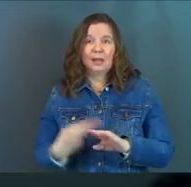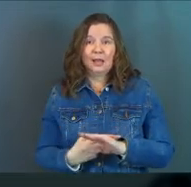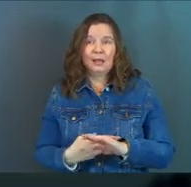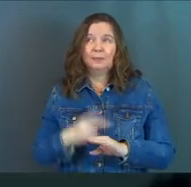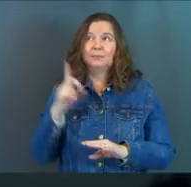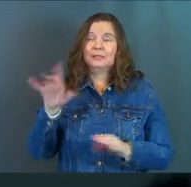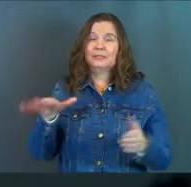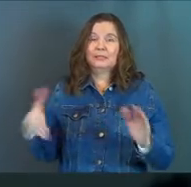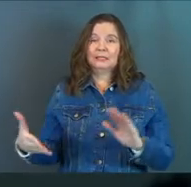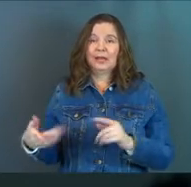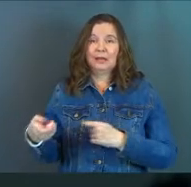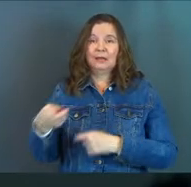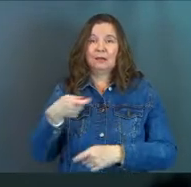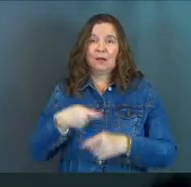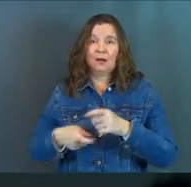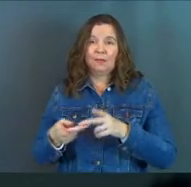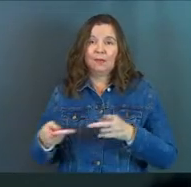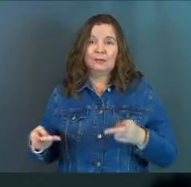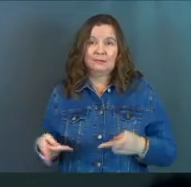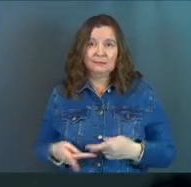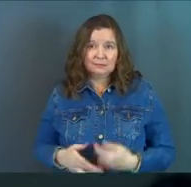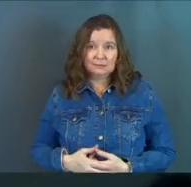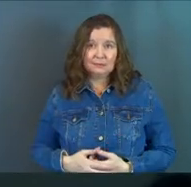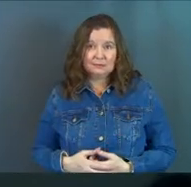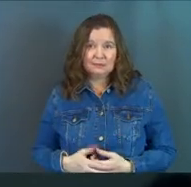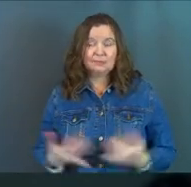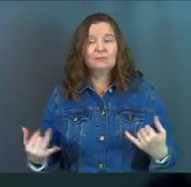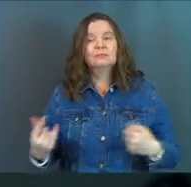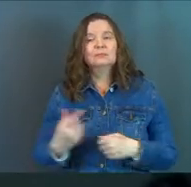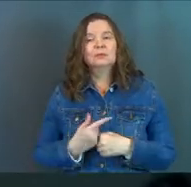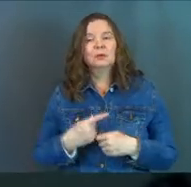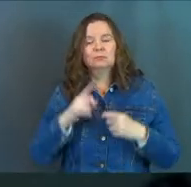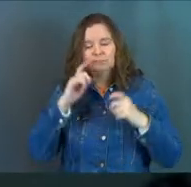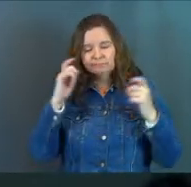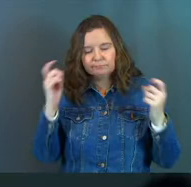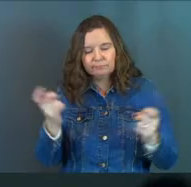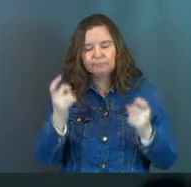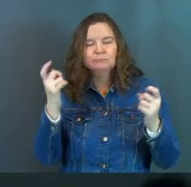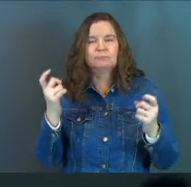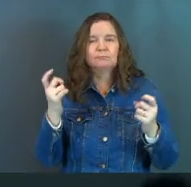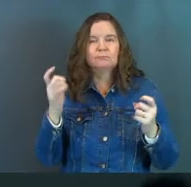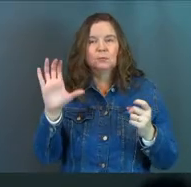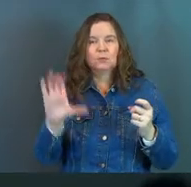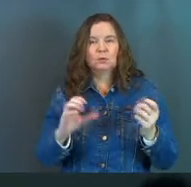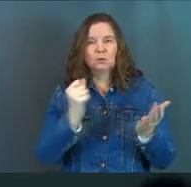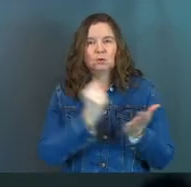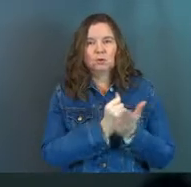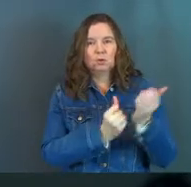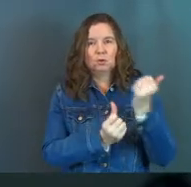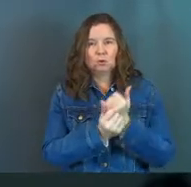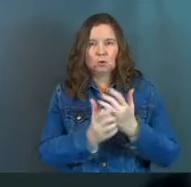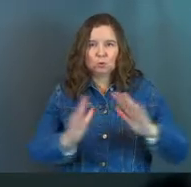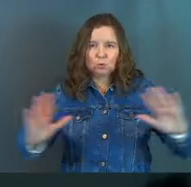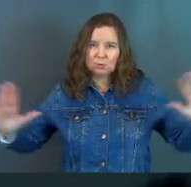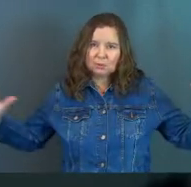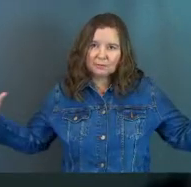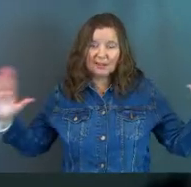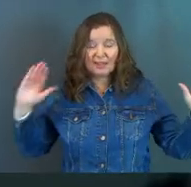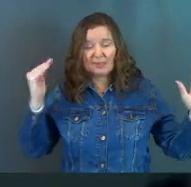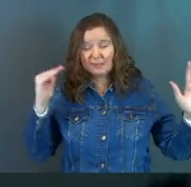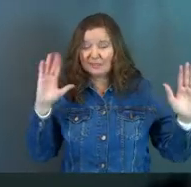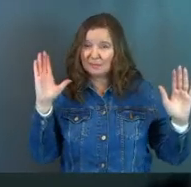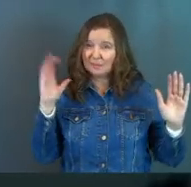He died in our place. And so today we're going to celebrate the crucifixion. And that might sound